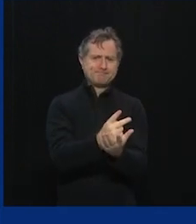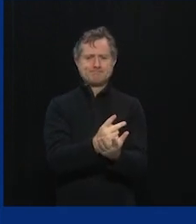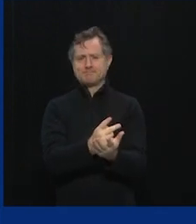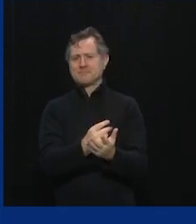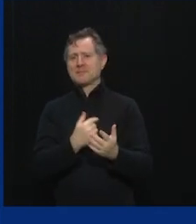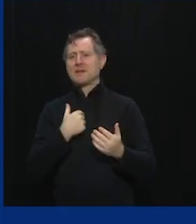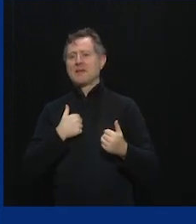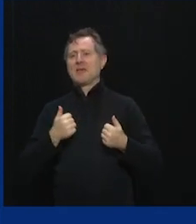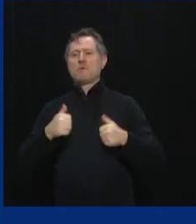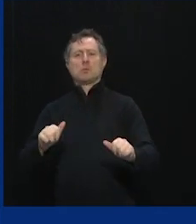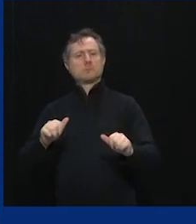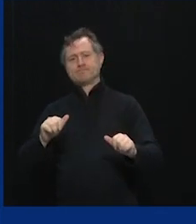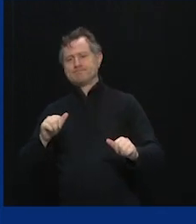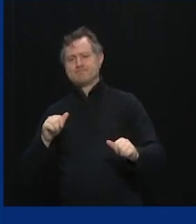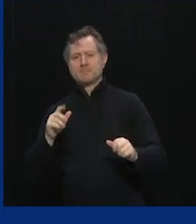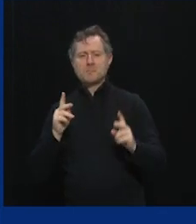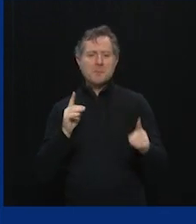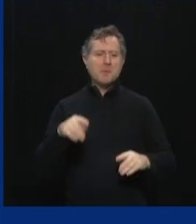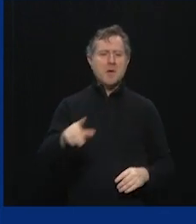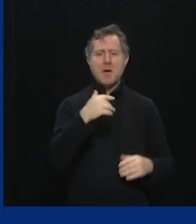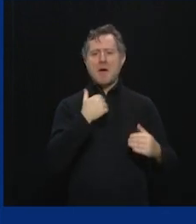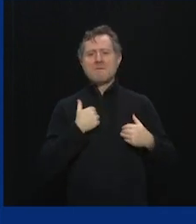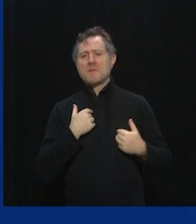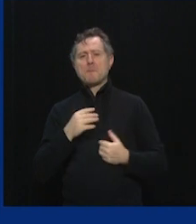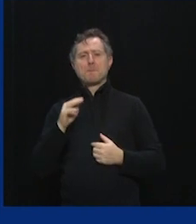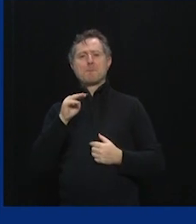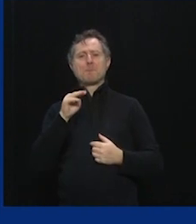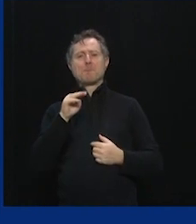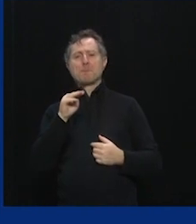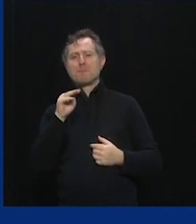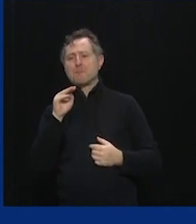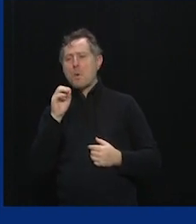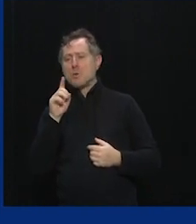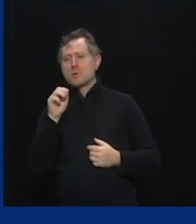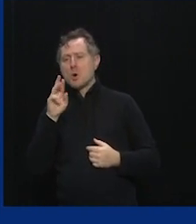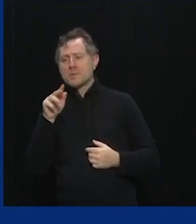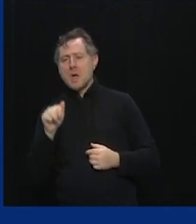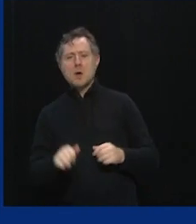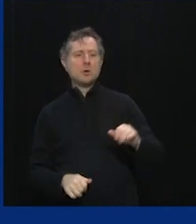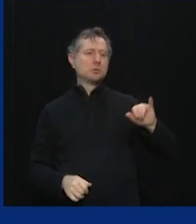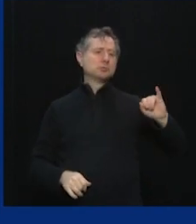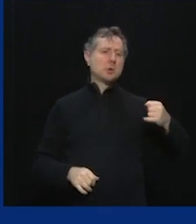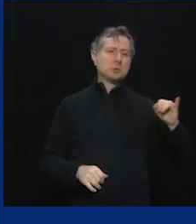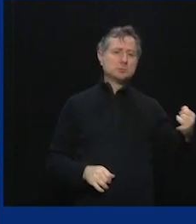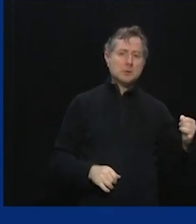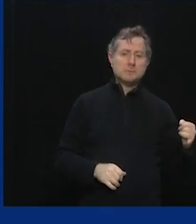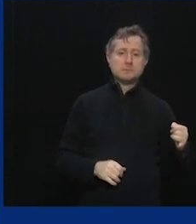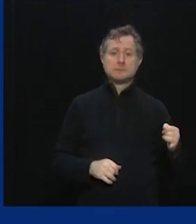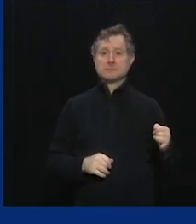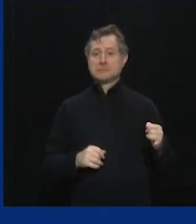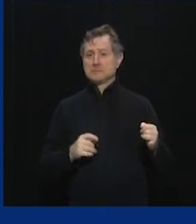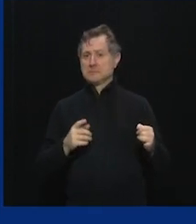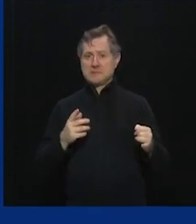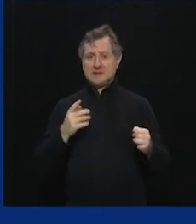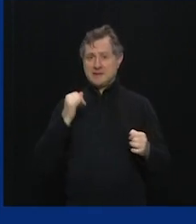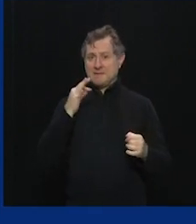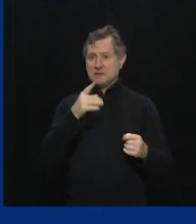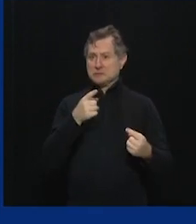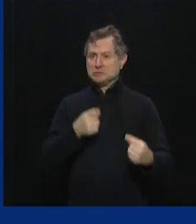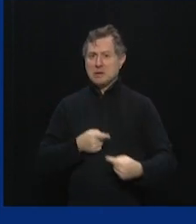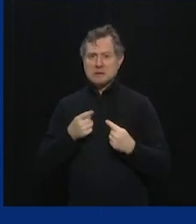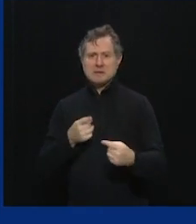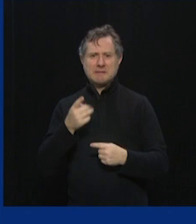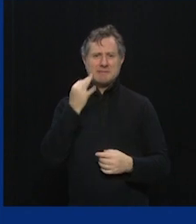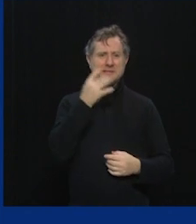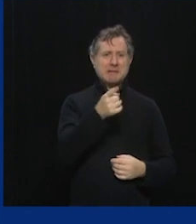had a certain type with Moderna, J&J, Pfizer, to then to go track down where they can get another dose. Let's make it easy on people, but this will